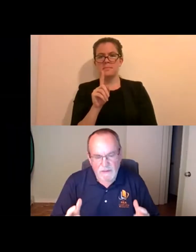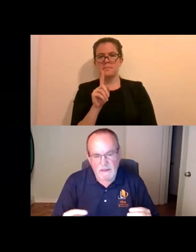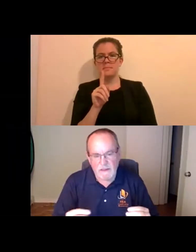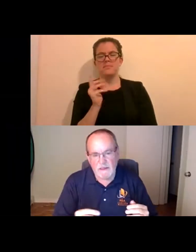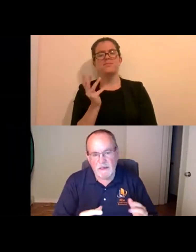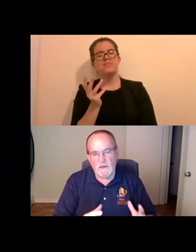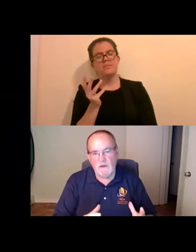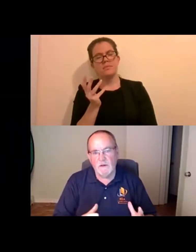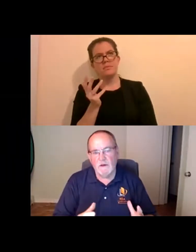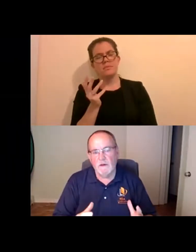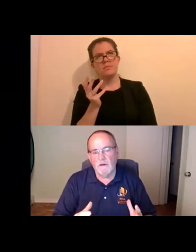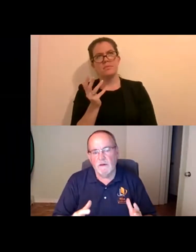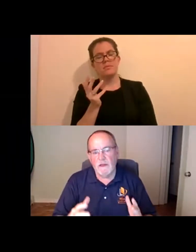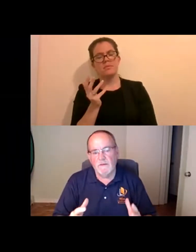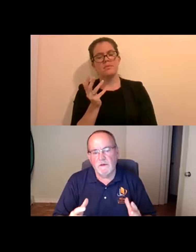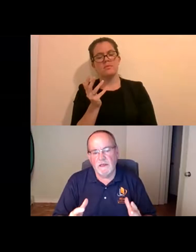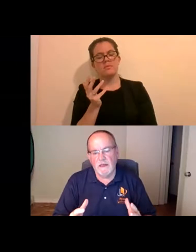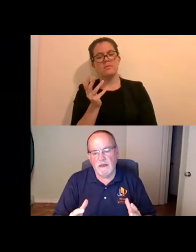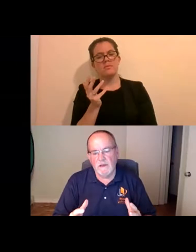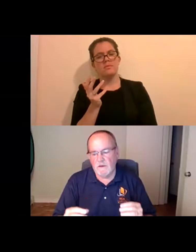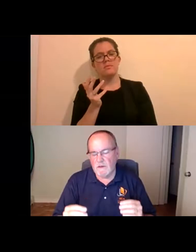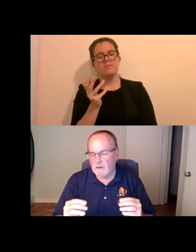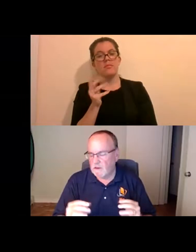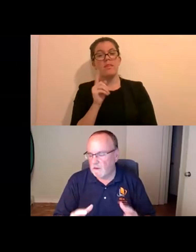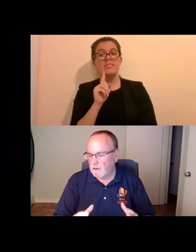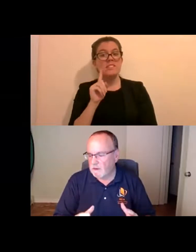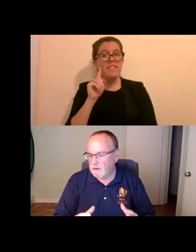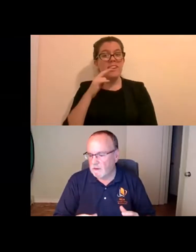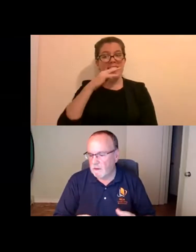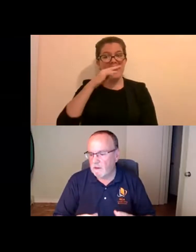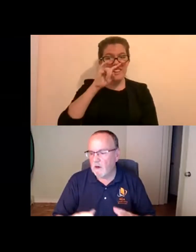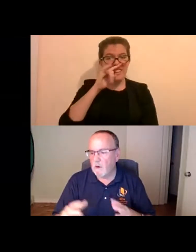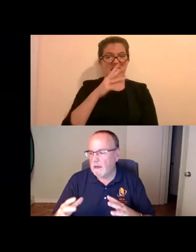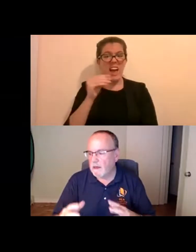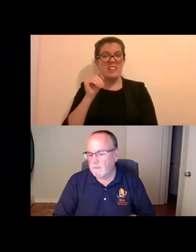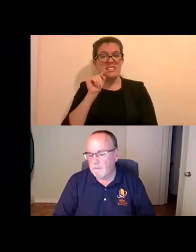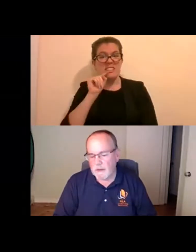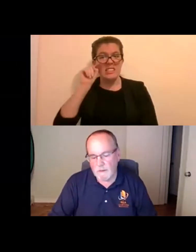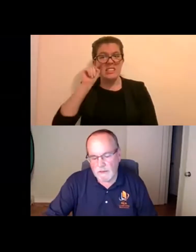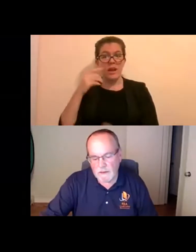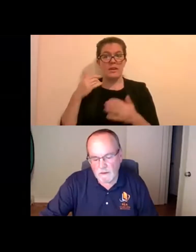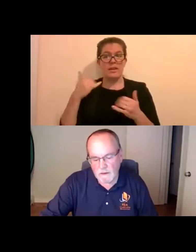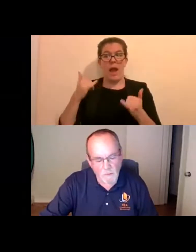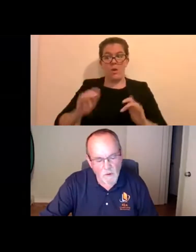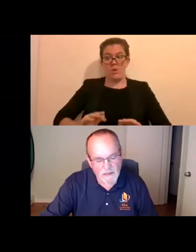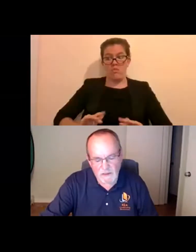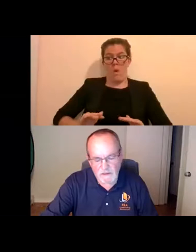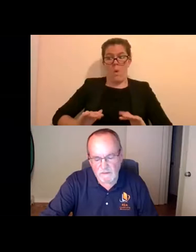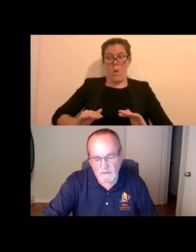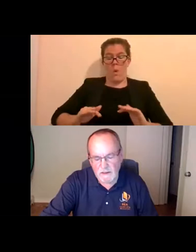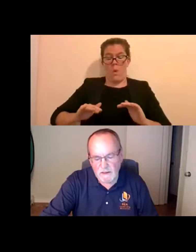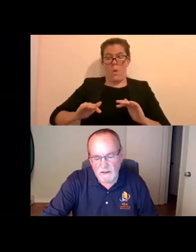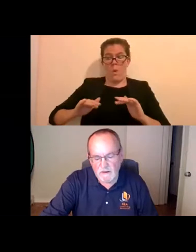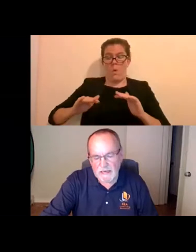so as kids are deaf teenagers and children are growing up, and they're in the process